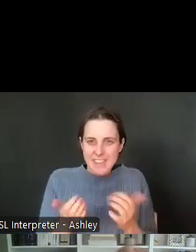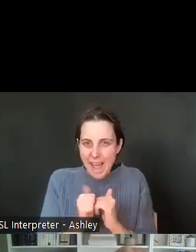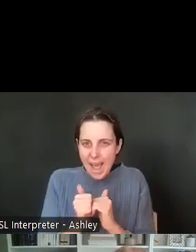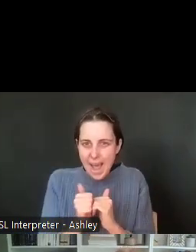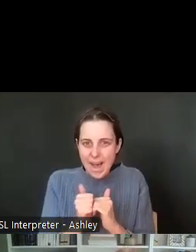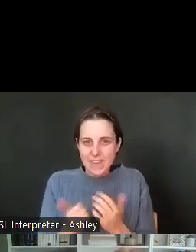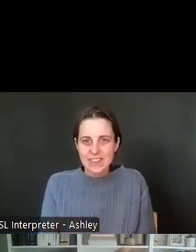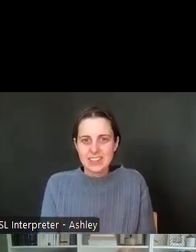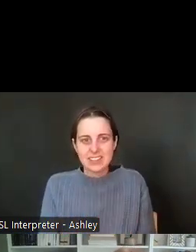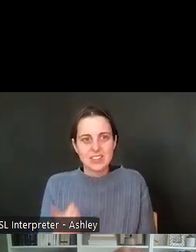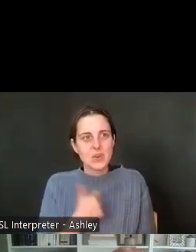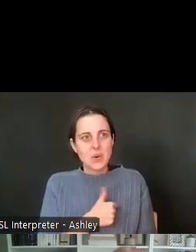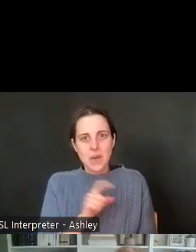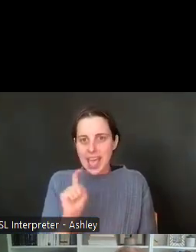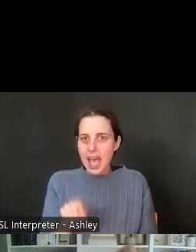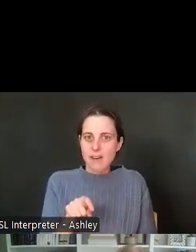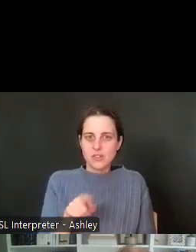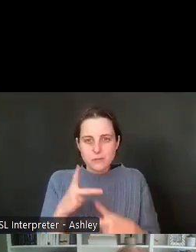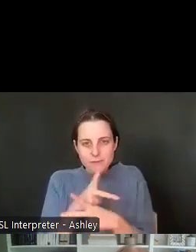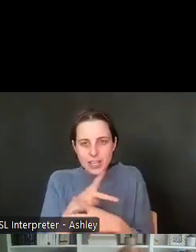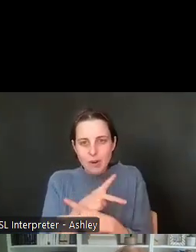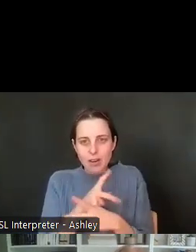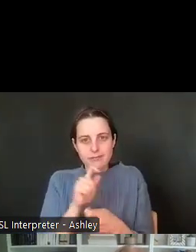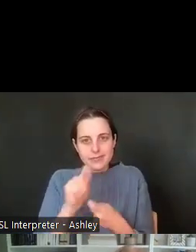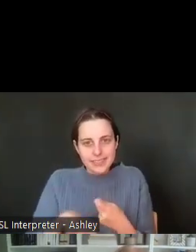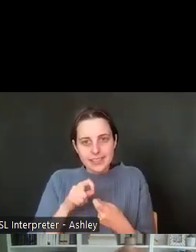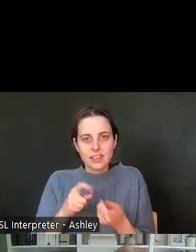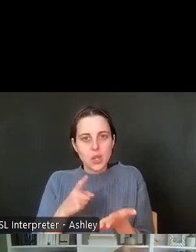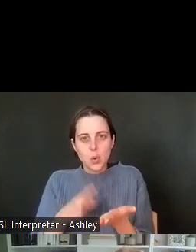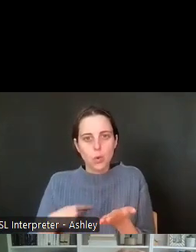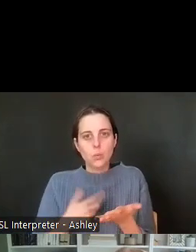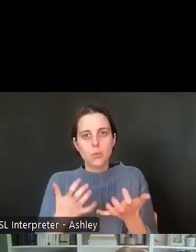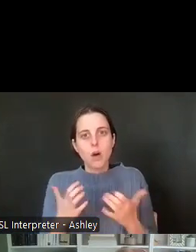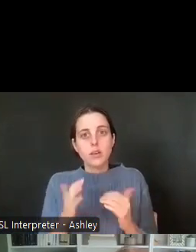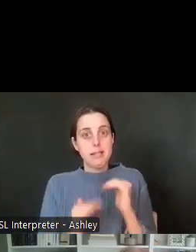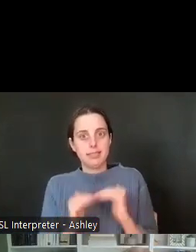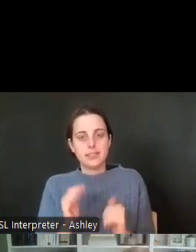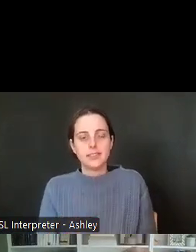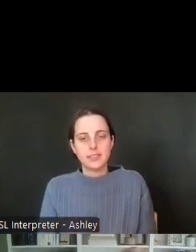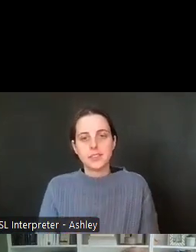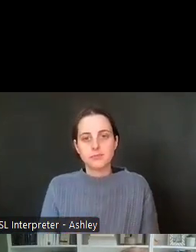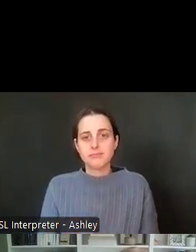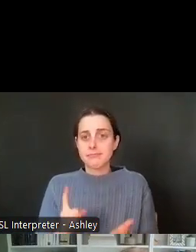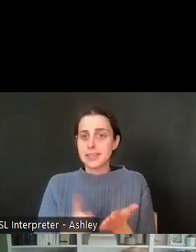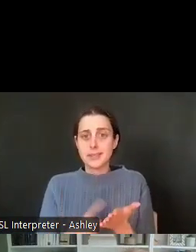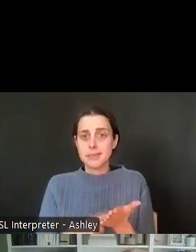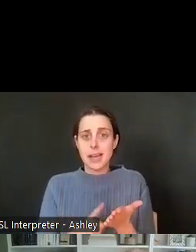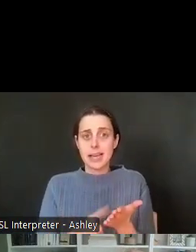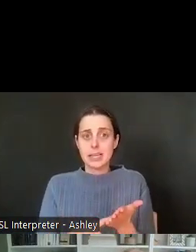something if we can't articulate what it is we're trying to build? So sometimes we just have to hold the